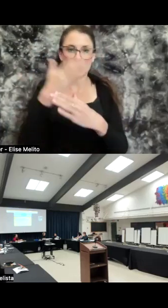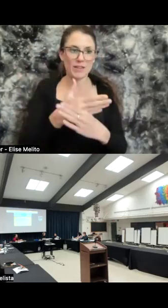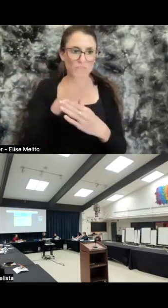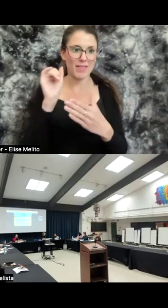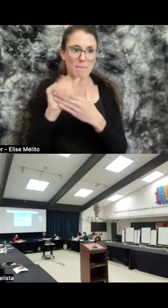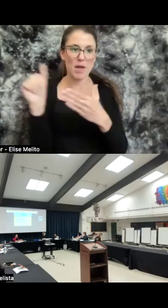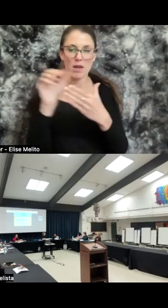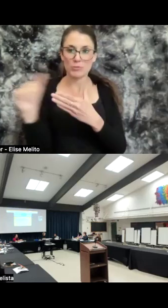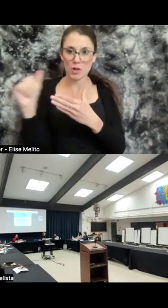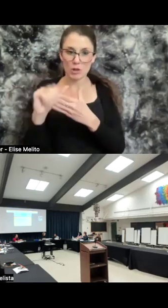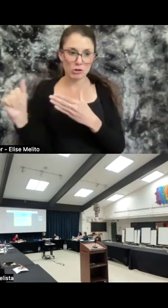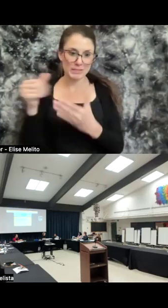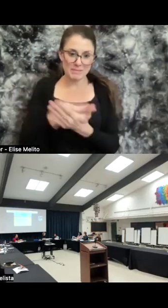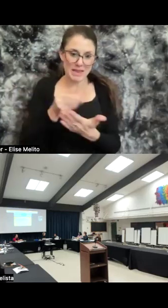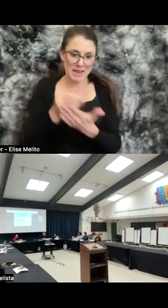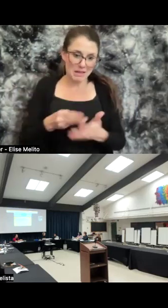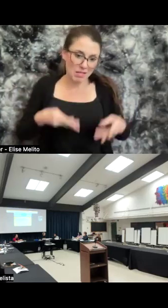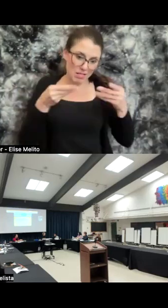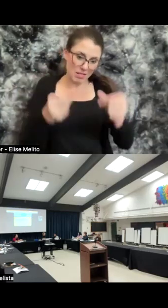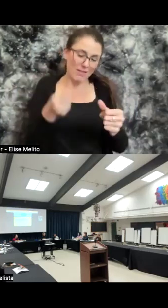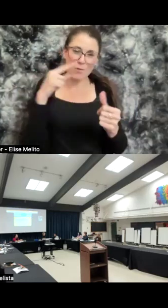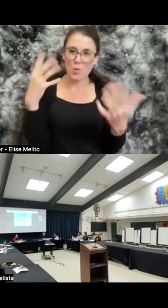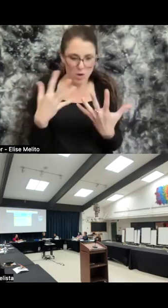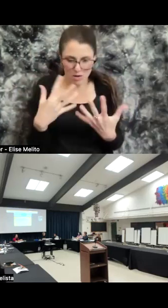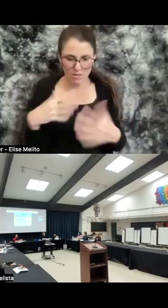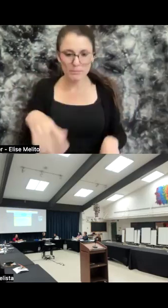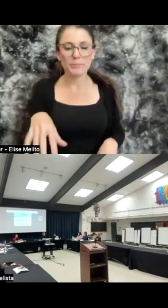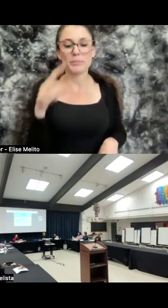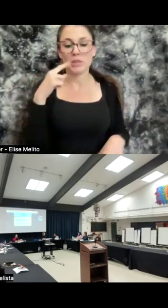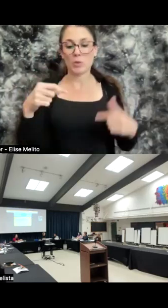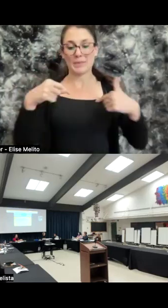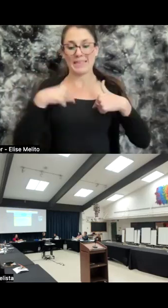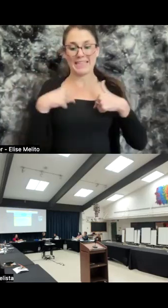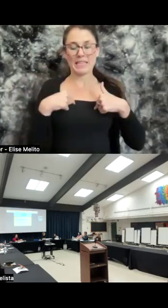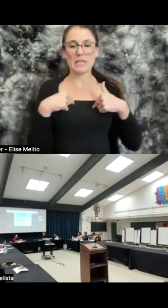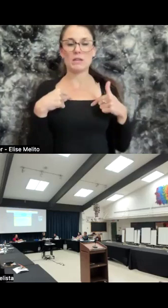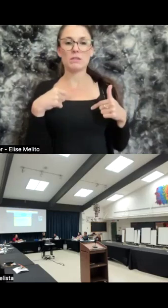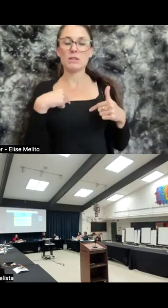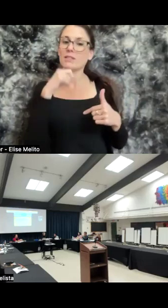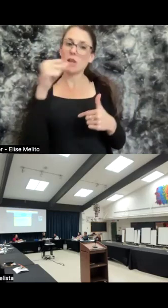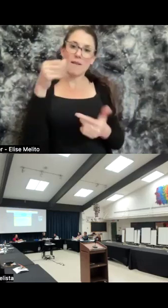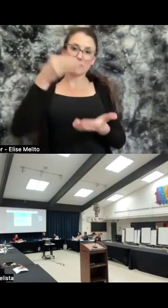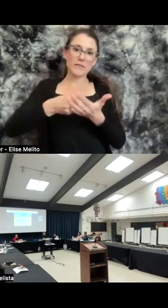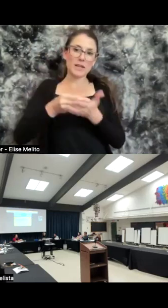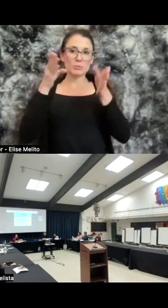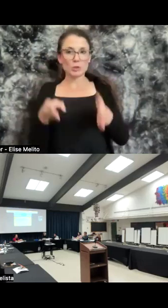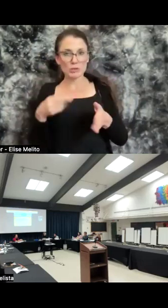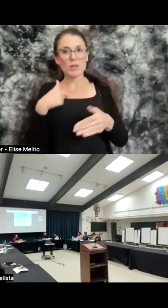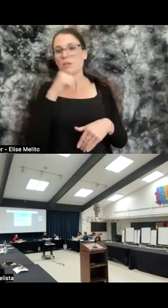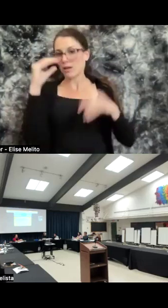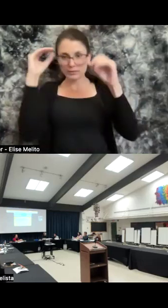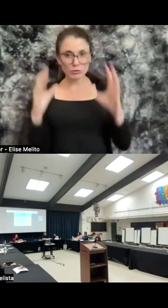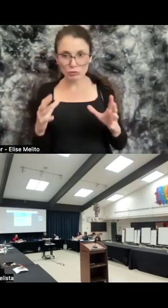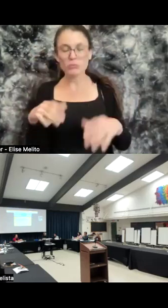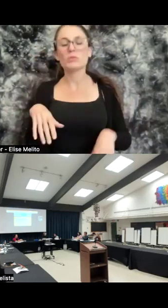for. Because for me, being a non-finance person and a non-educator,